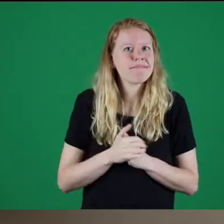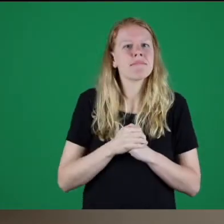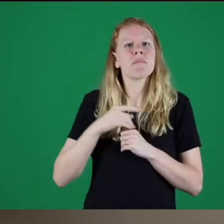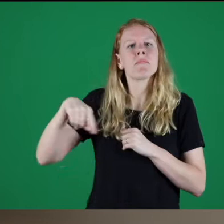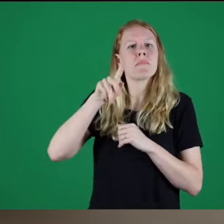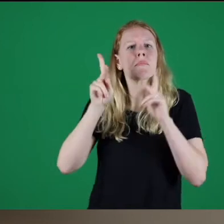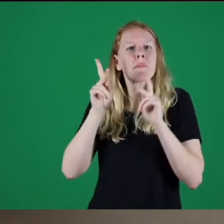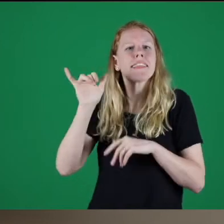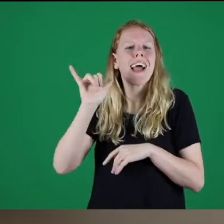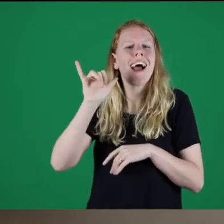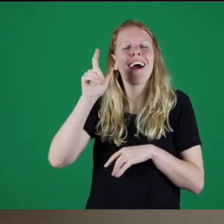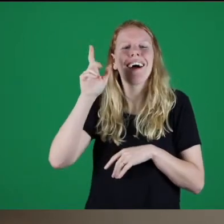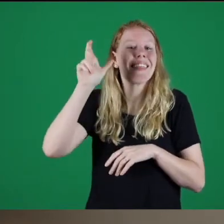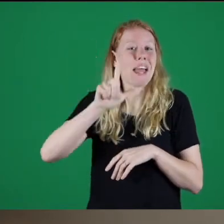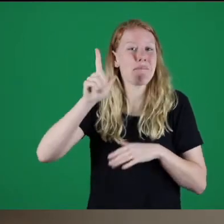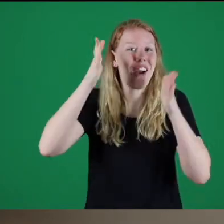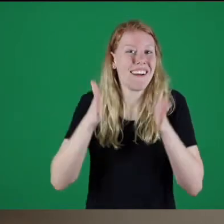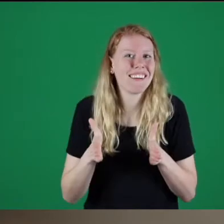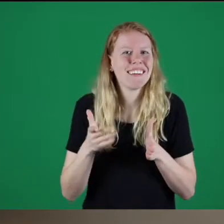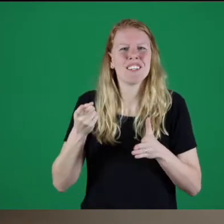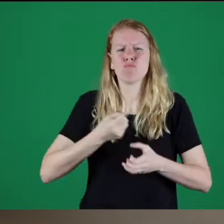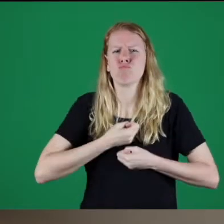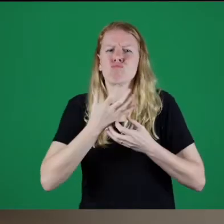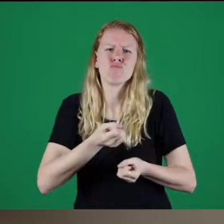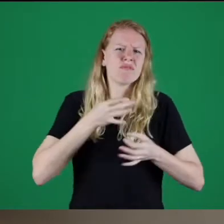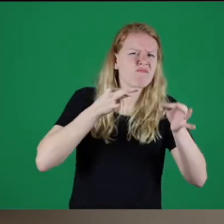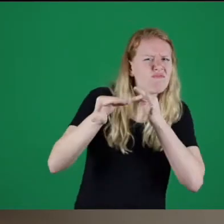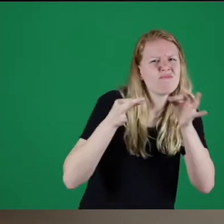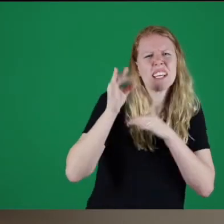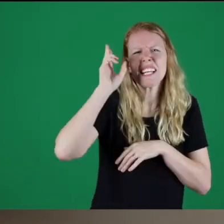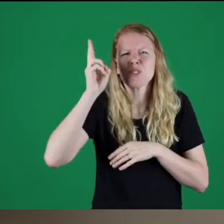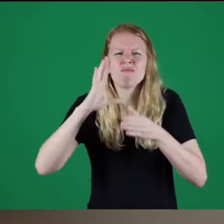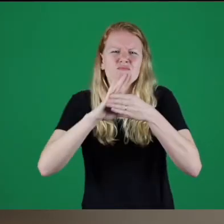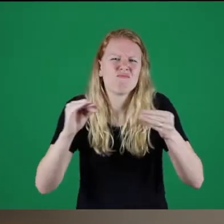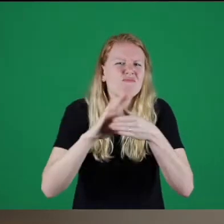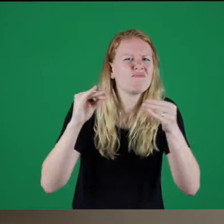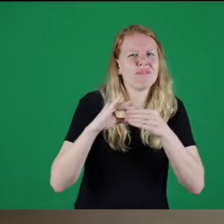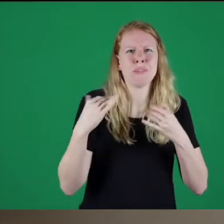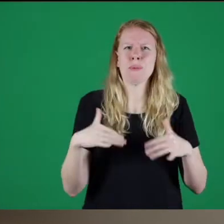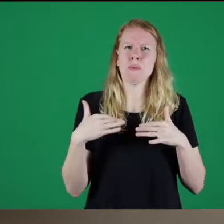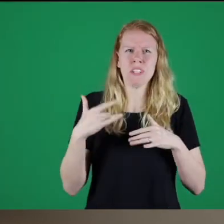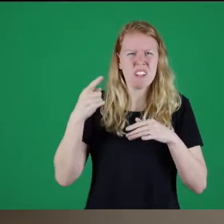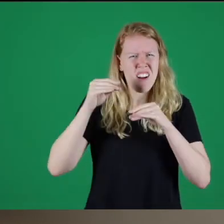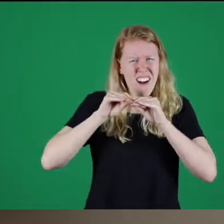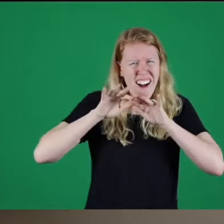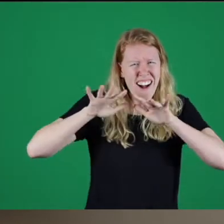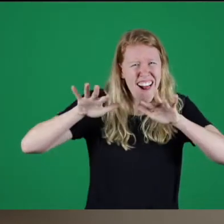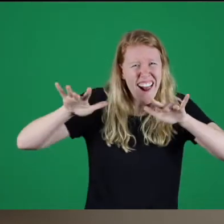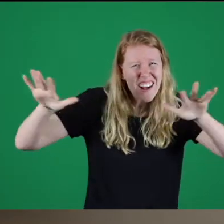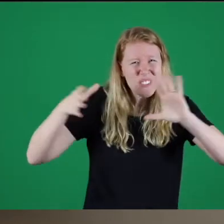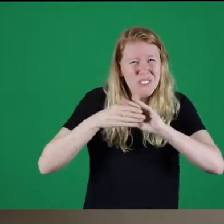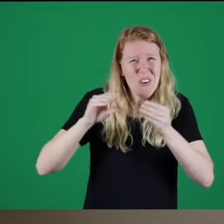people because not much was written, and most of what was retained that the people needed to retain, well, that was the job